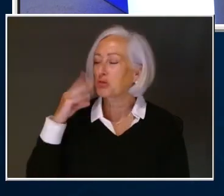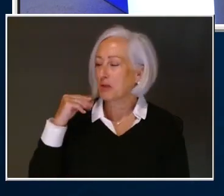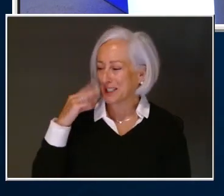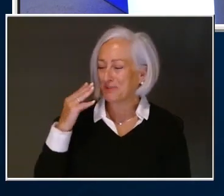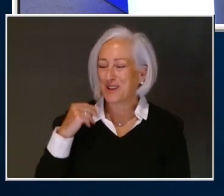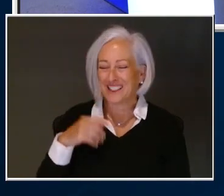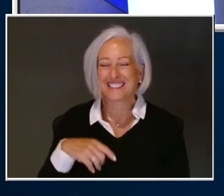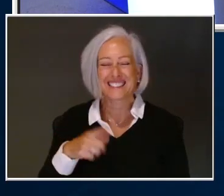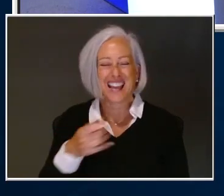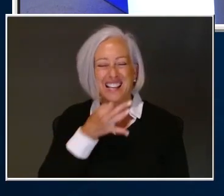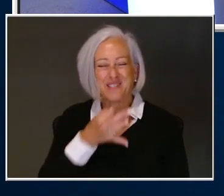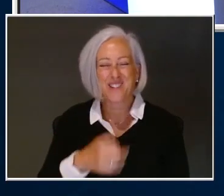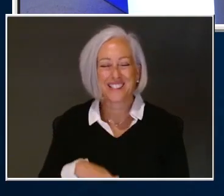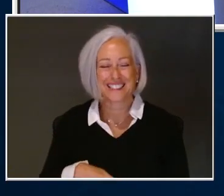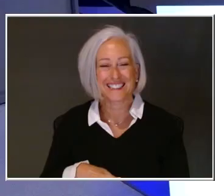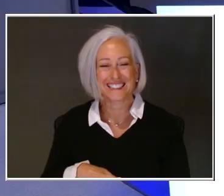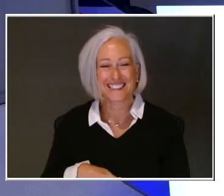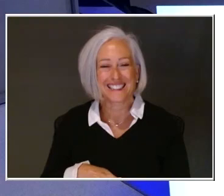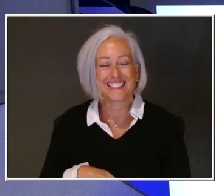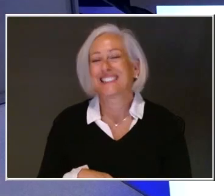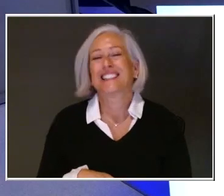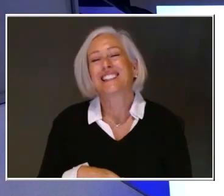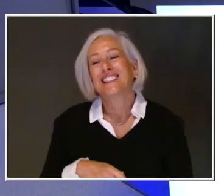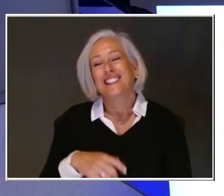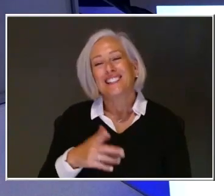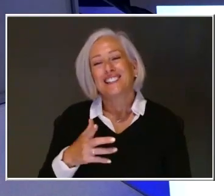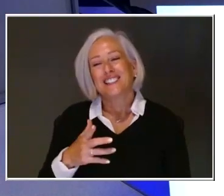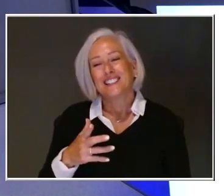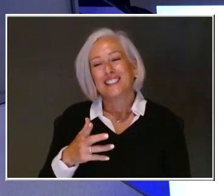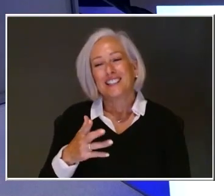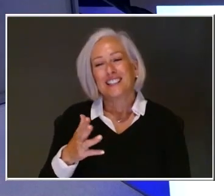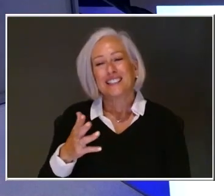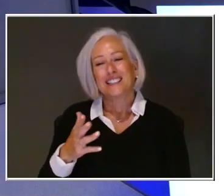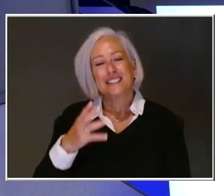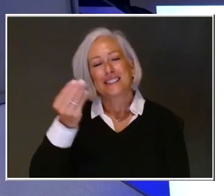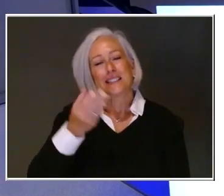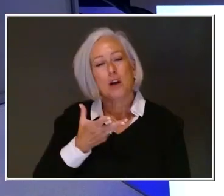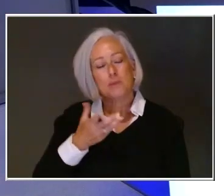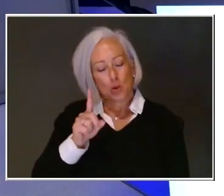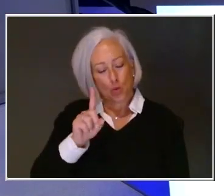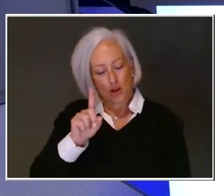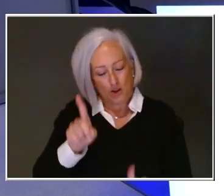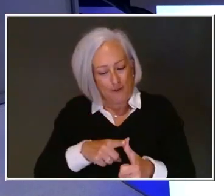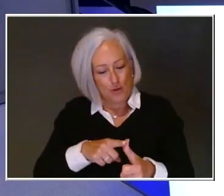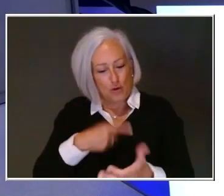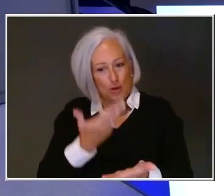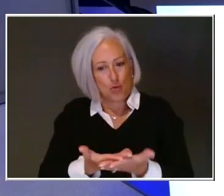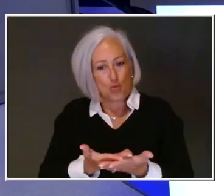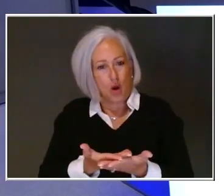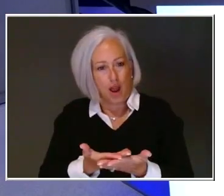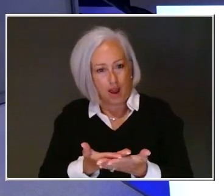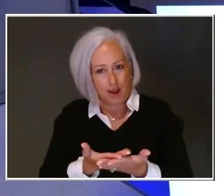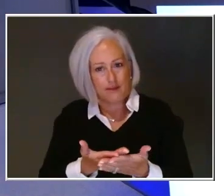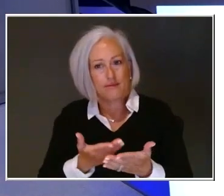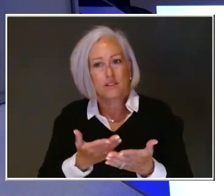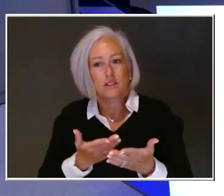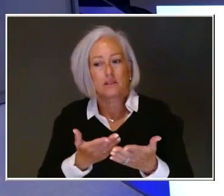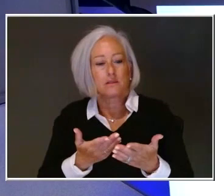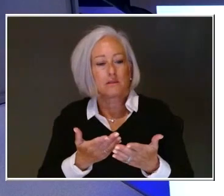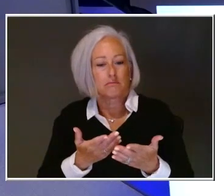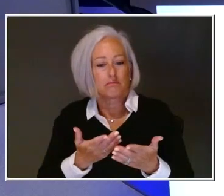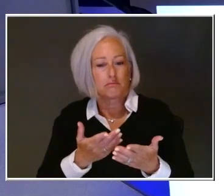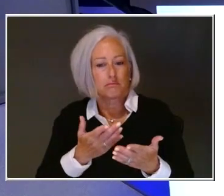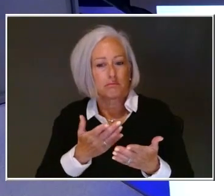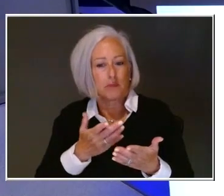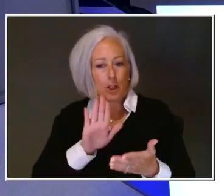expert extraordinaire. So, but talk about when you first got into this and then where we are now when it comes to caring